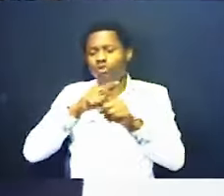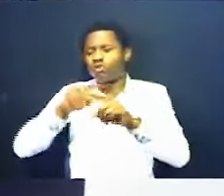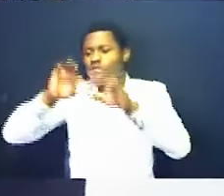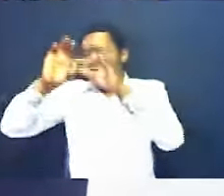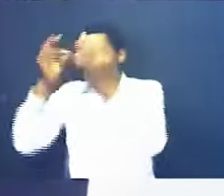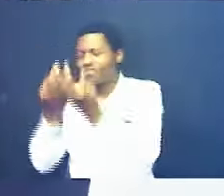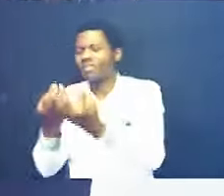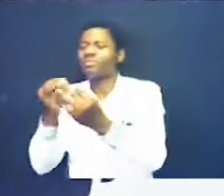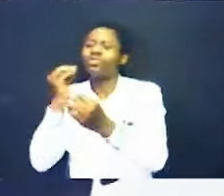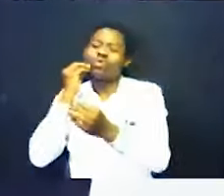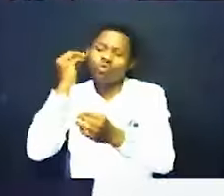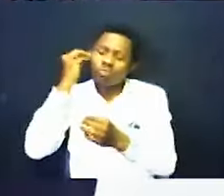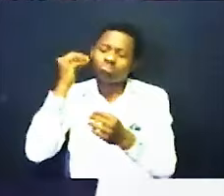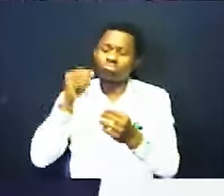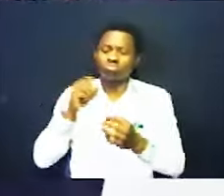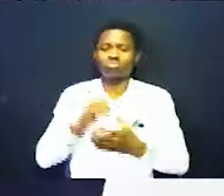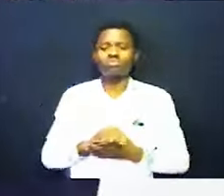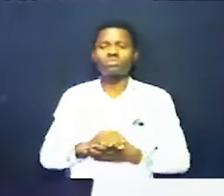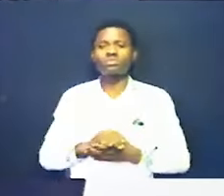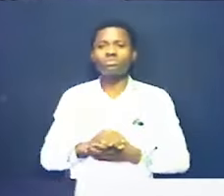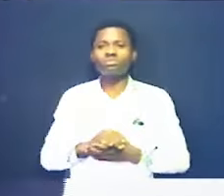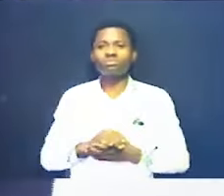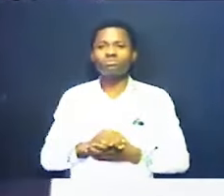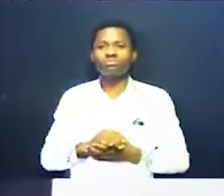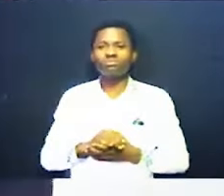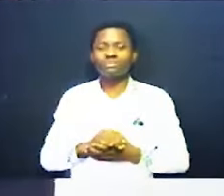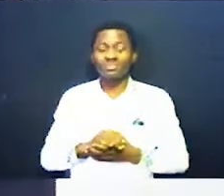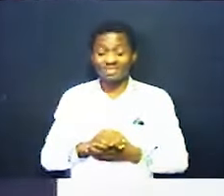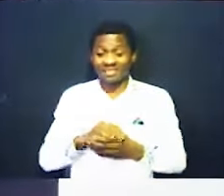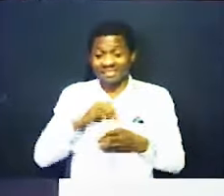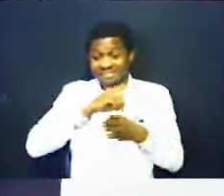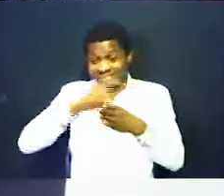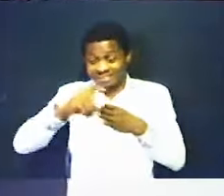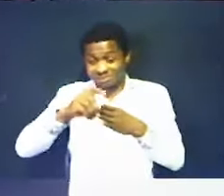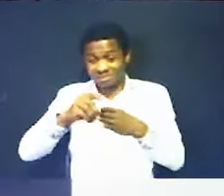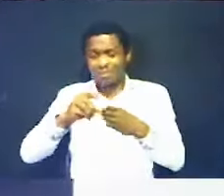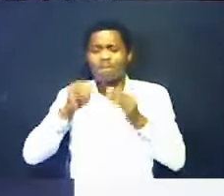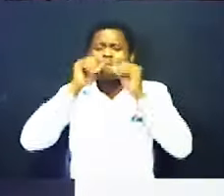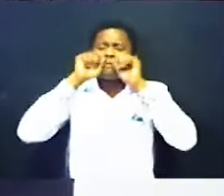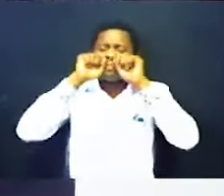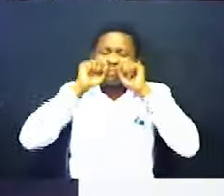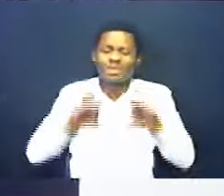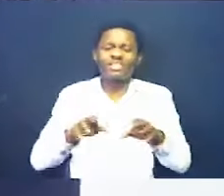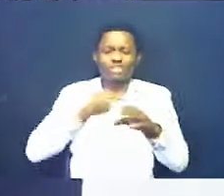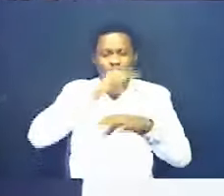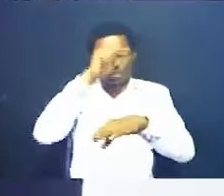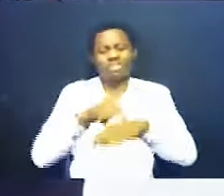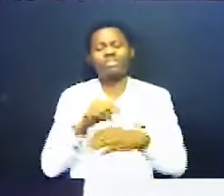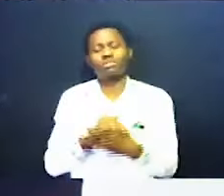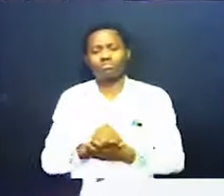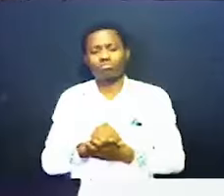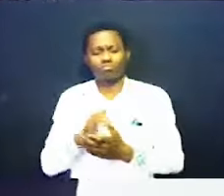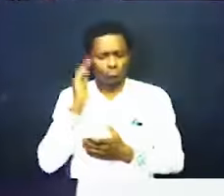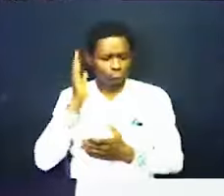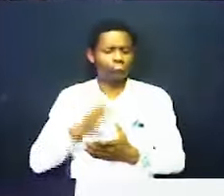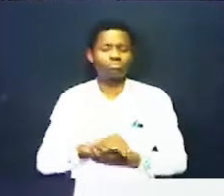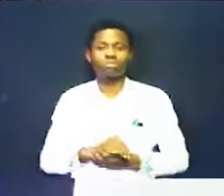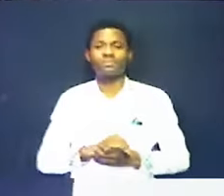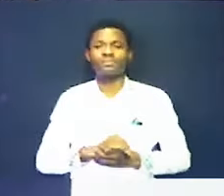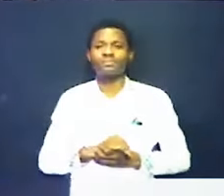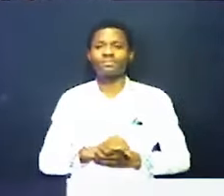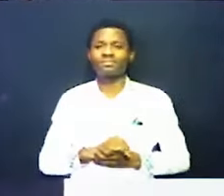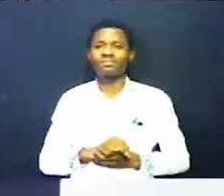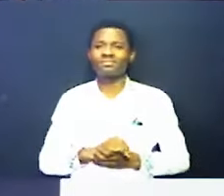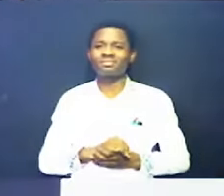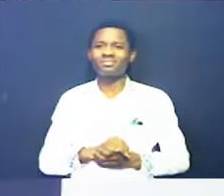Now discipline blesses nations. eboa emma emshira eba